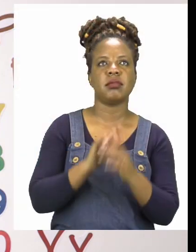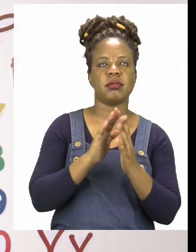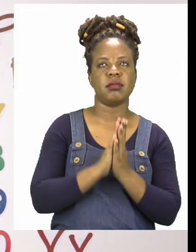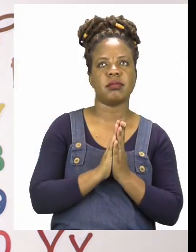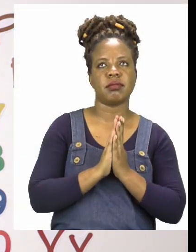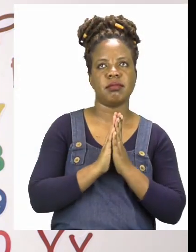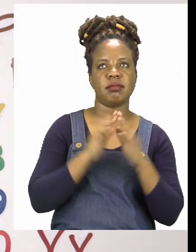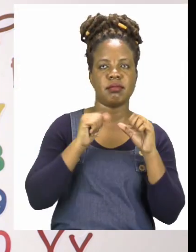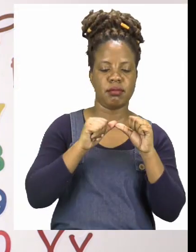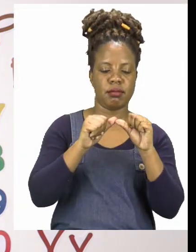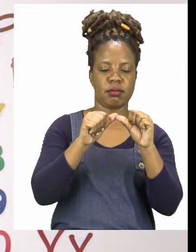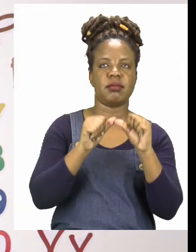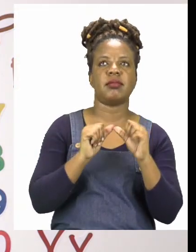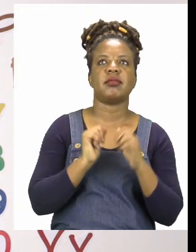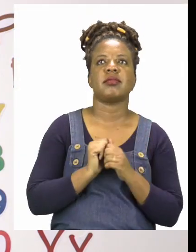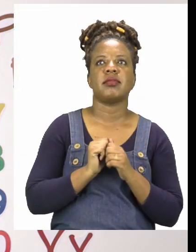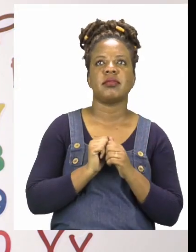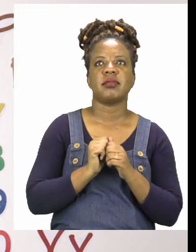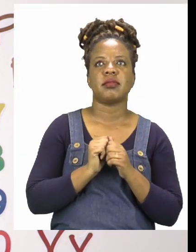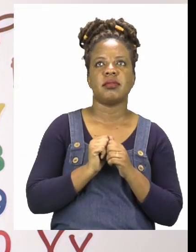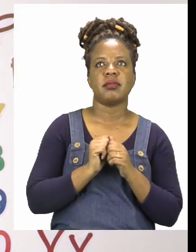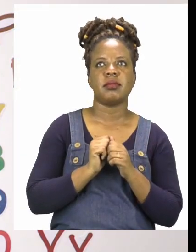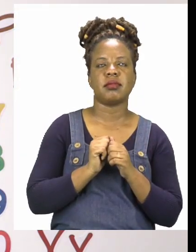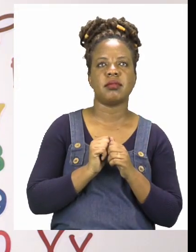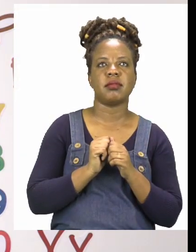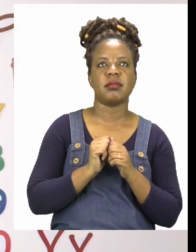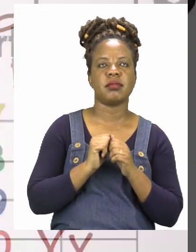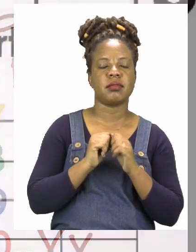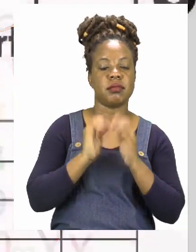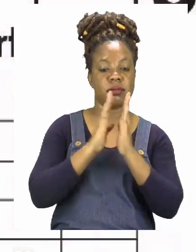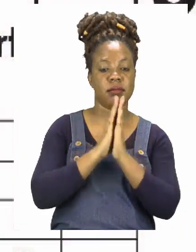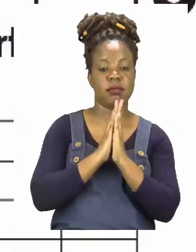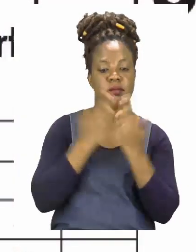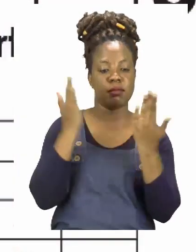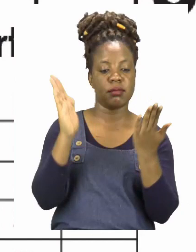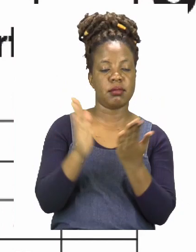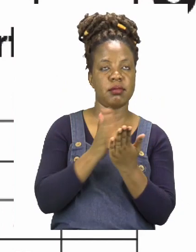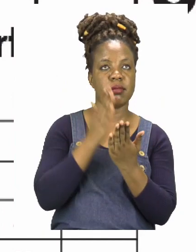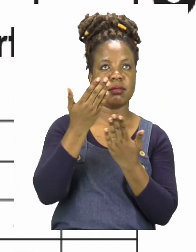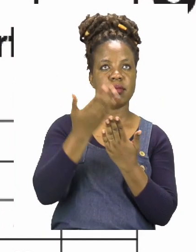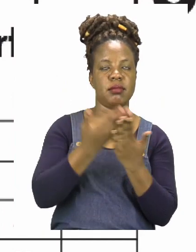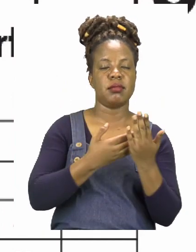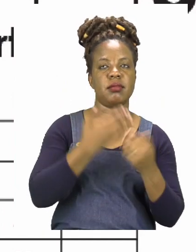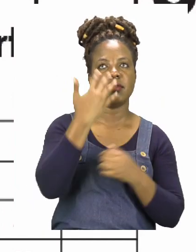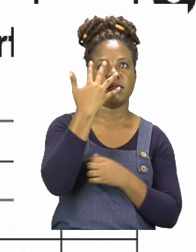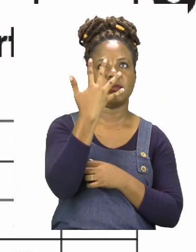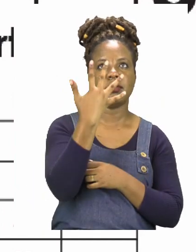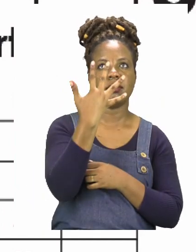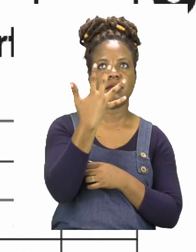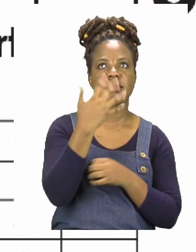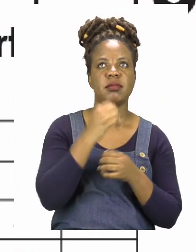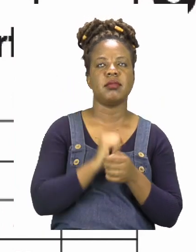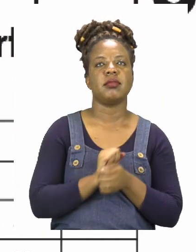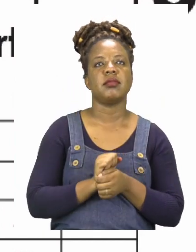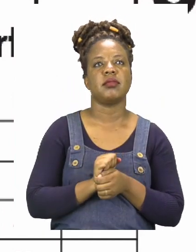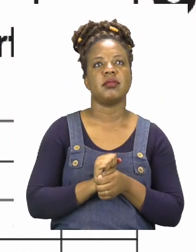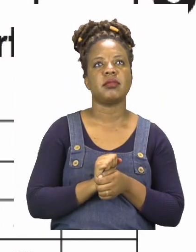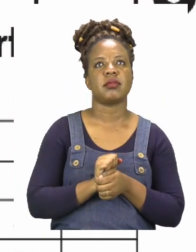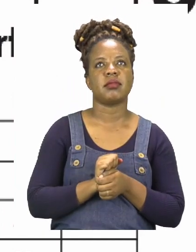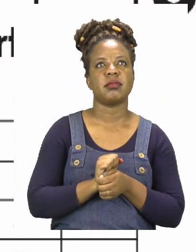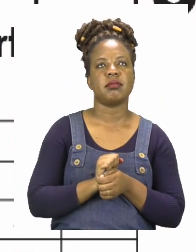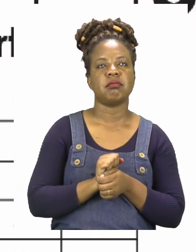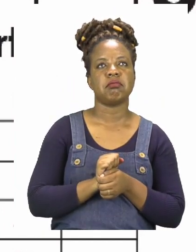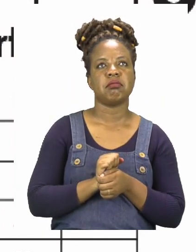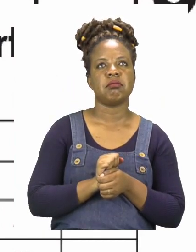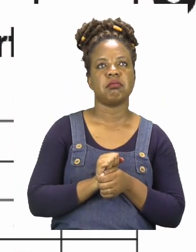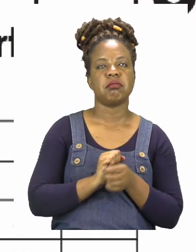For our exercise now, boys and girls, let's all turn to page 5. On page 5, we are going to